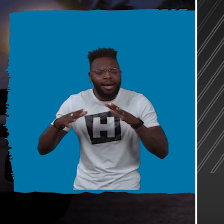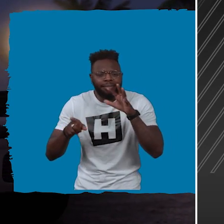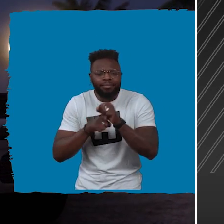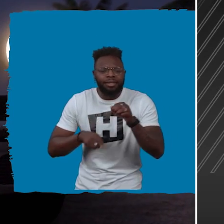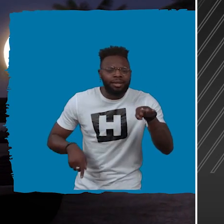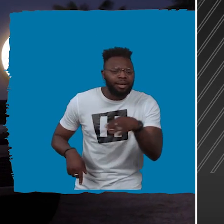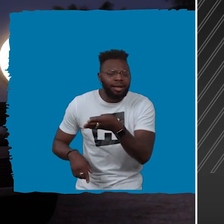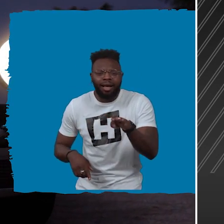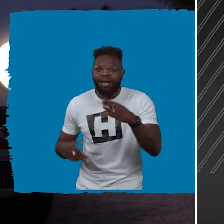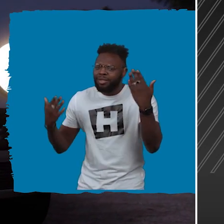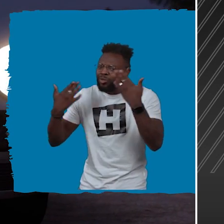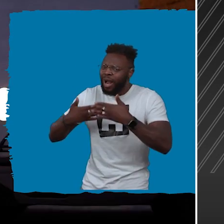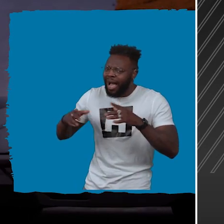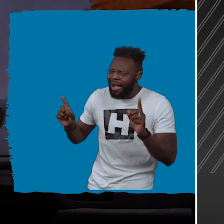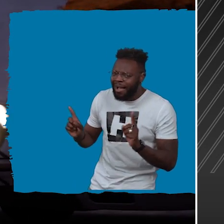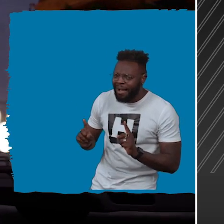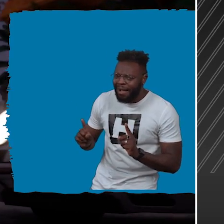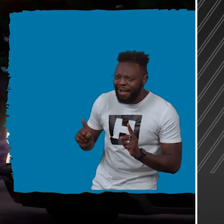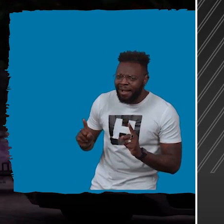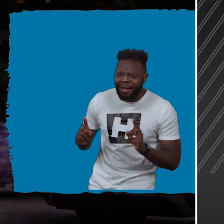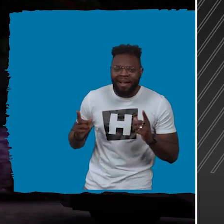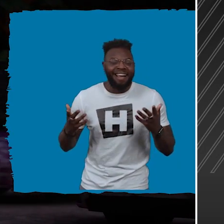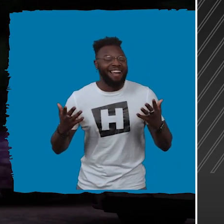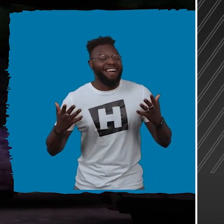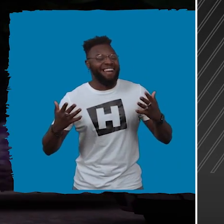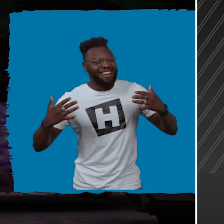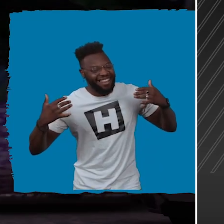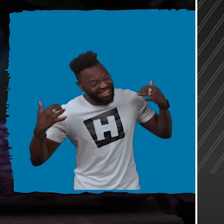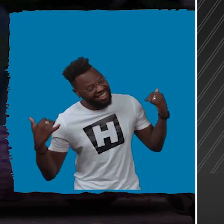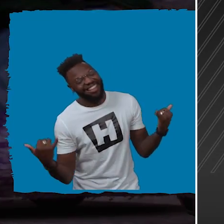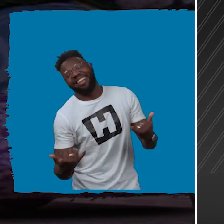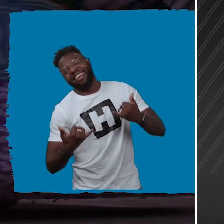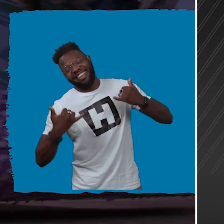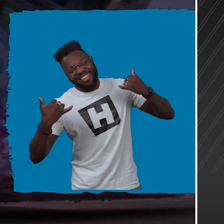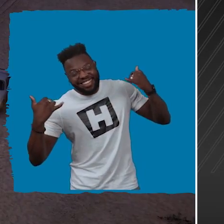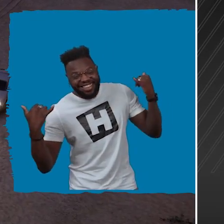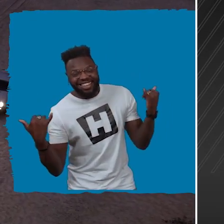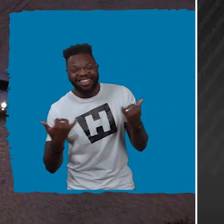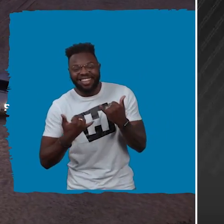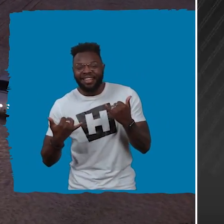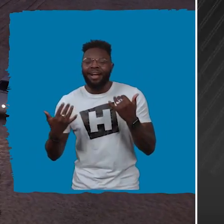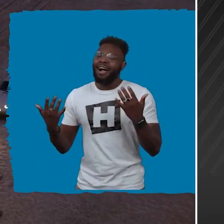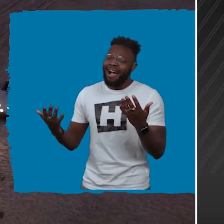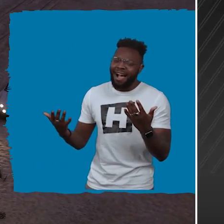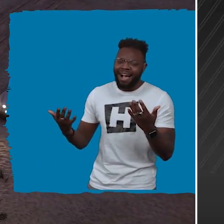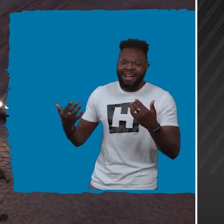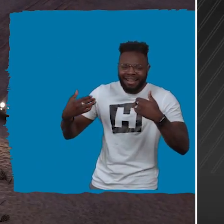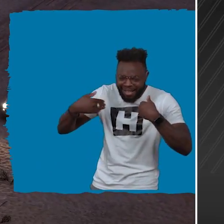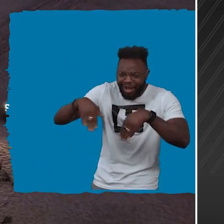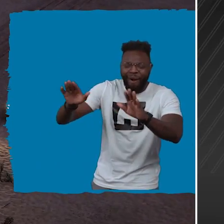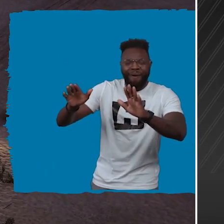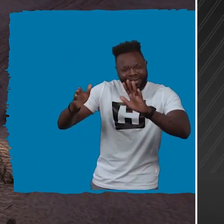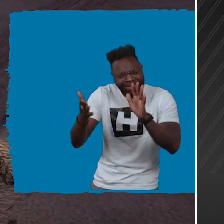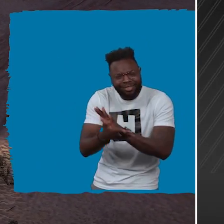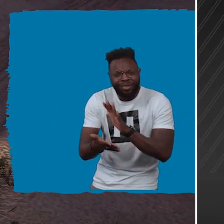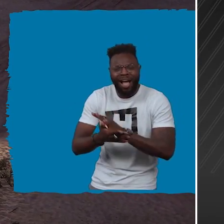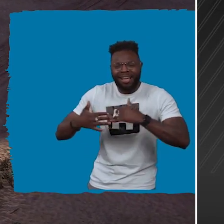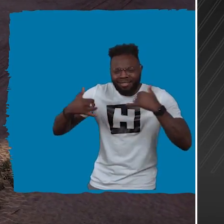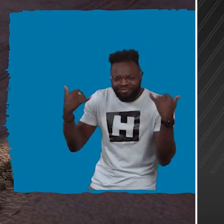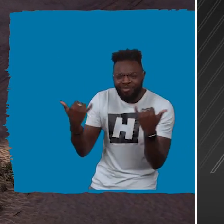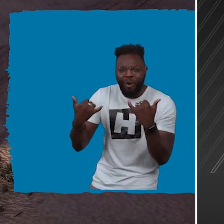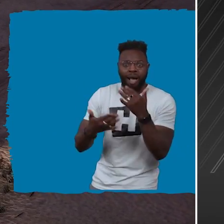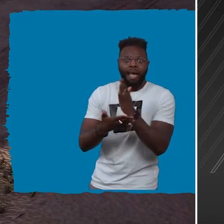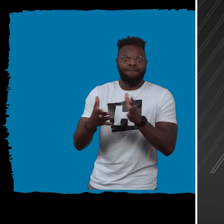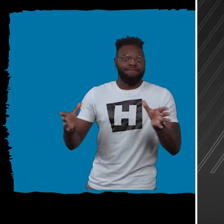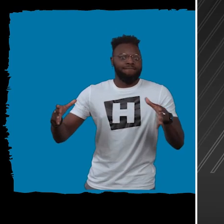and having these conversations on the dev team of how can we make this better, what isn't quite hitting, and what's doing well. And I think the very last step of